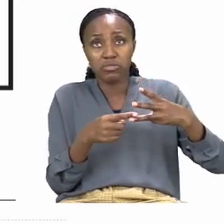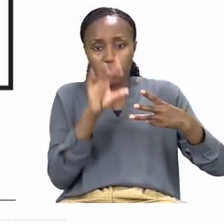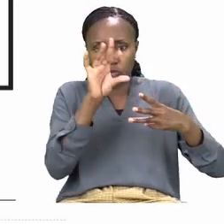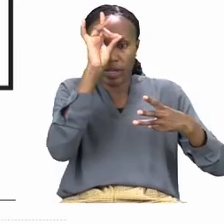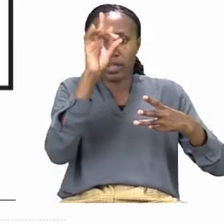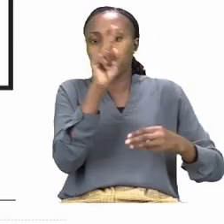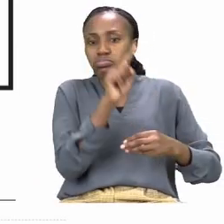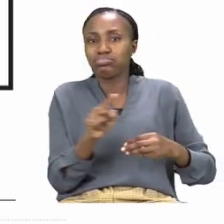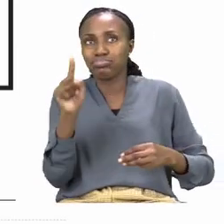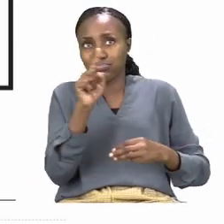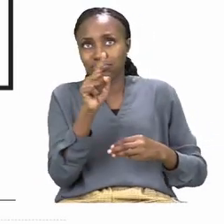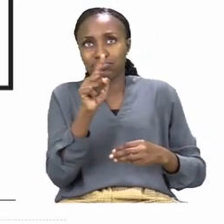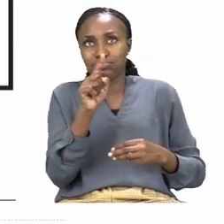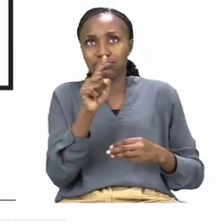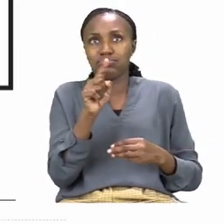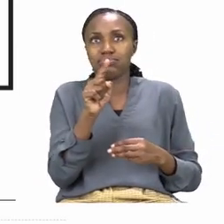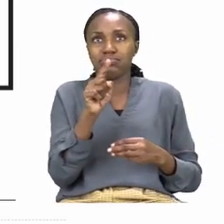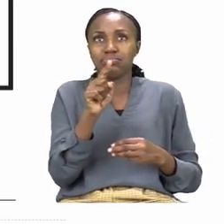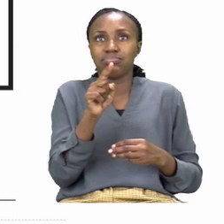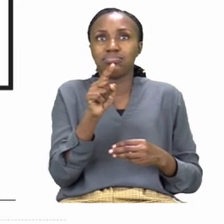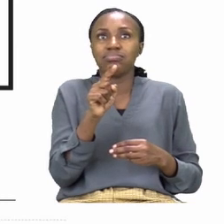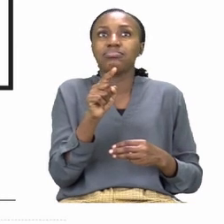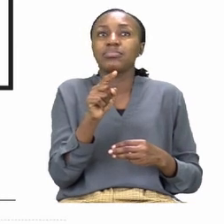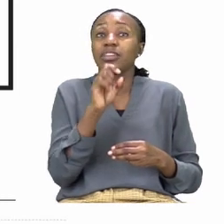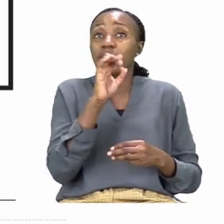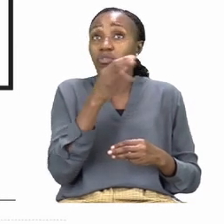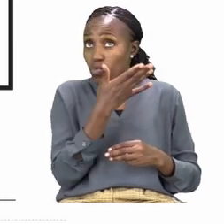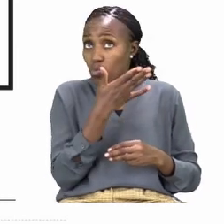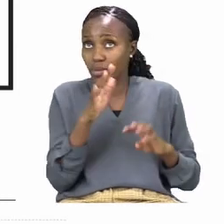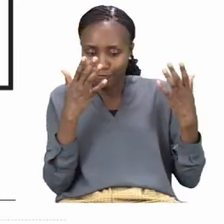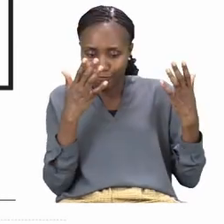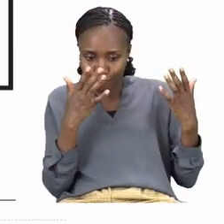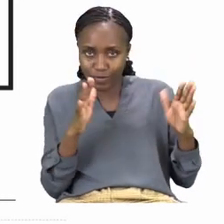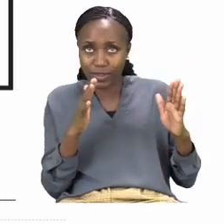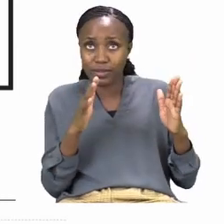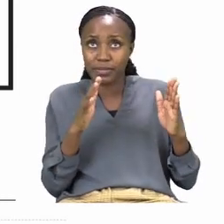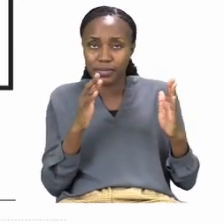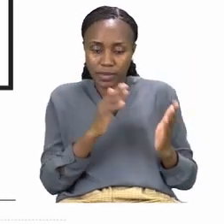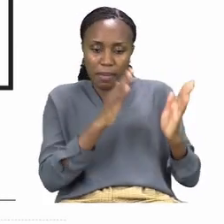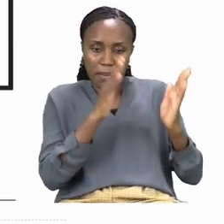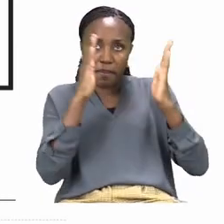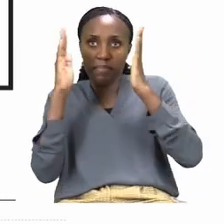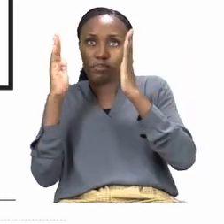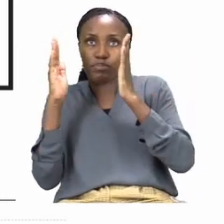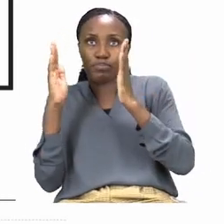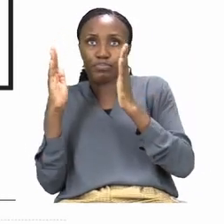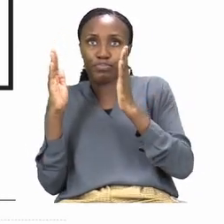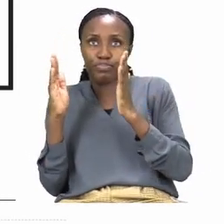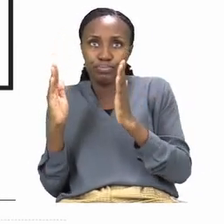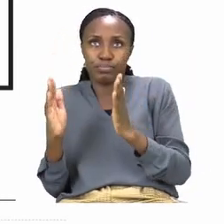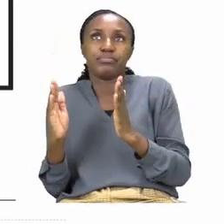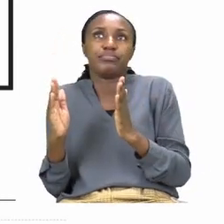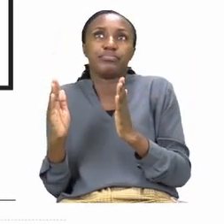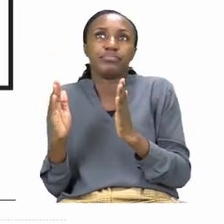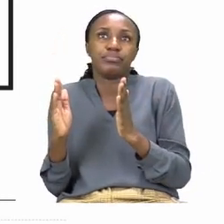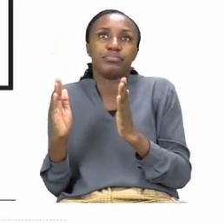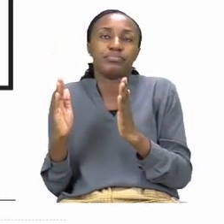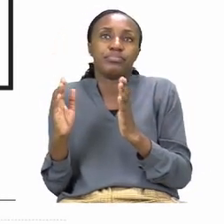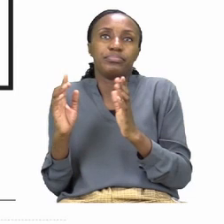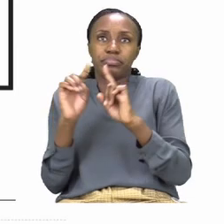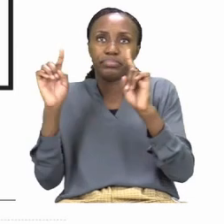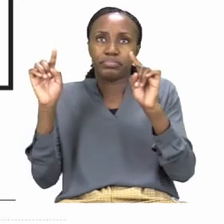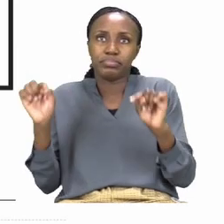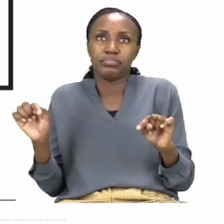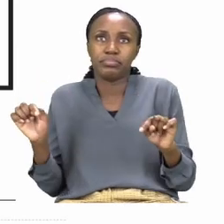down. And once you found all the words, you need to go ahead and circle each